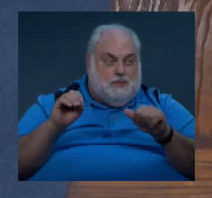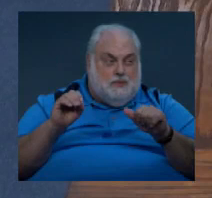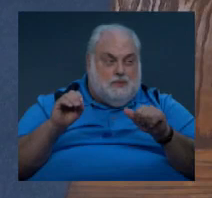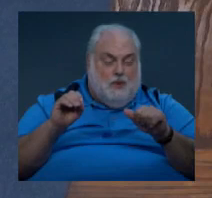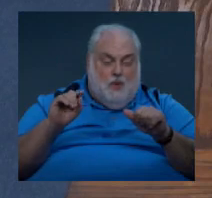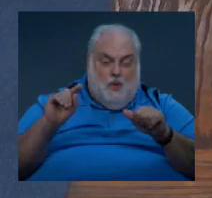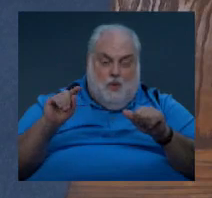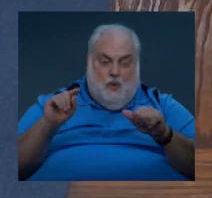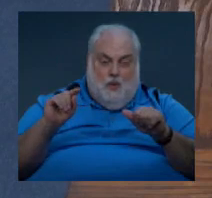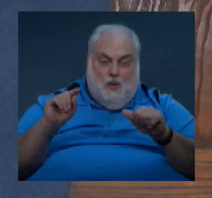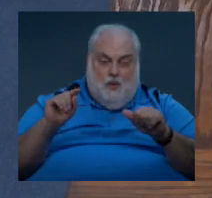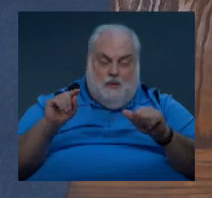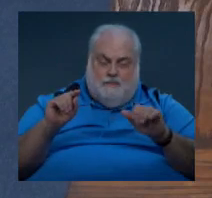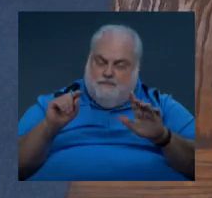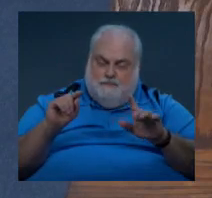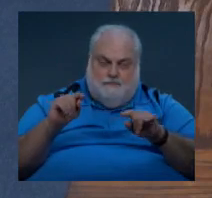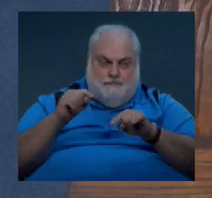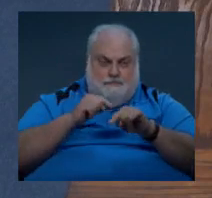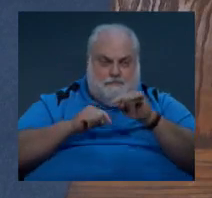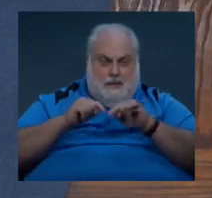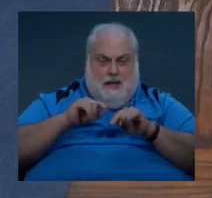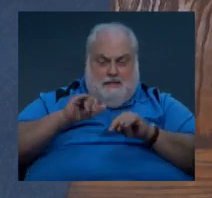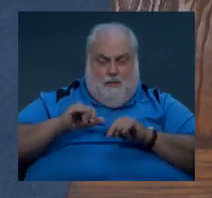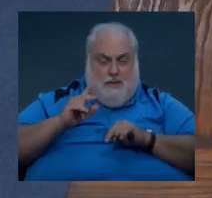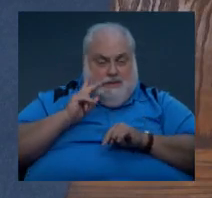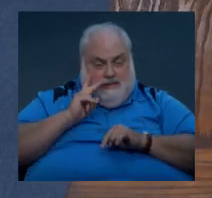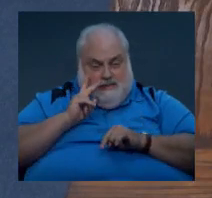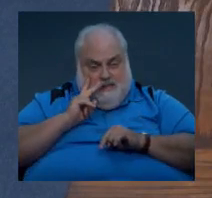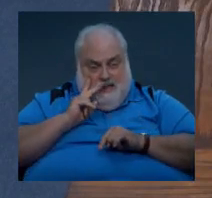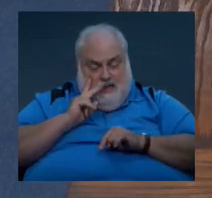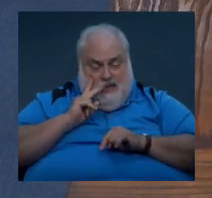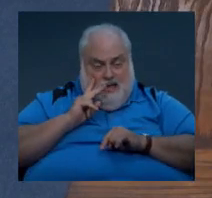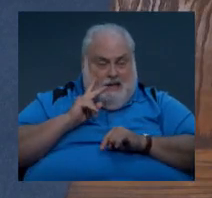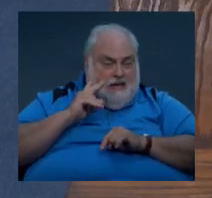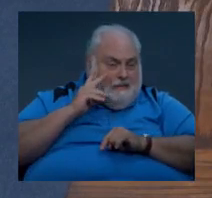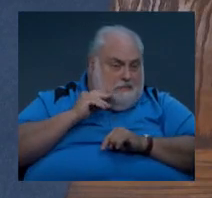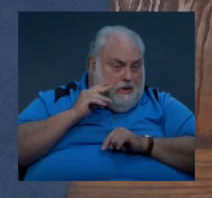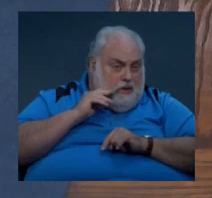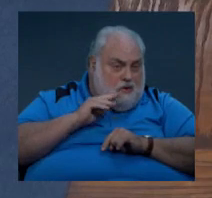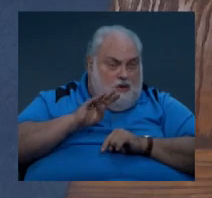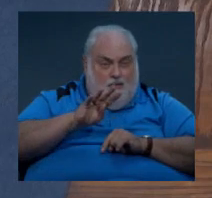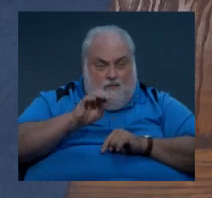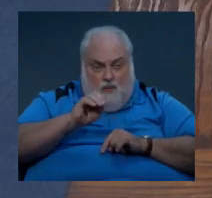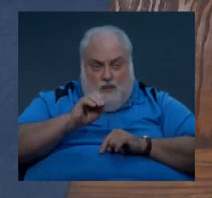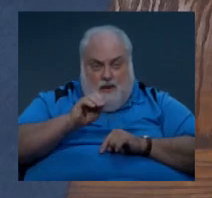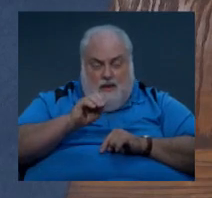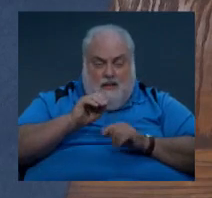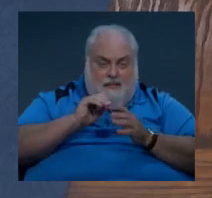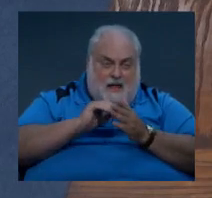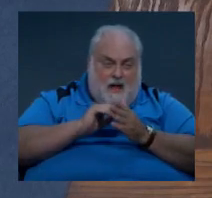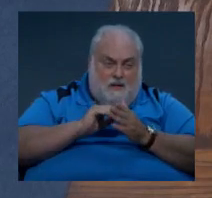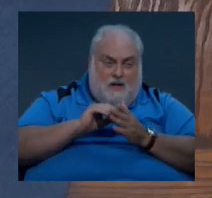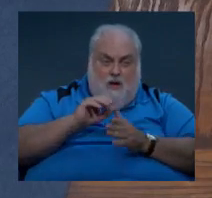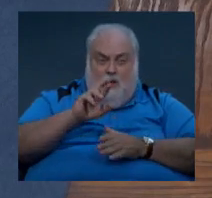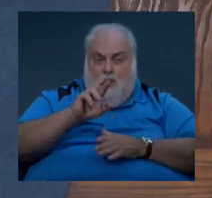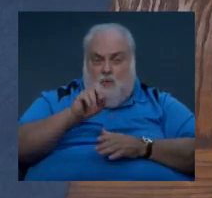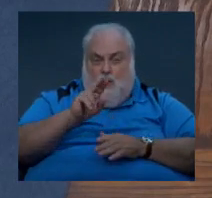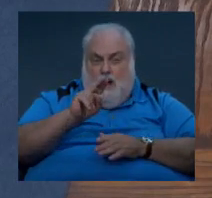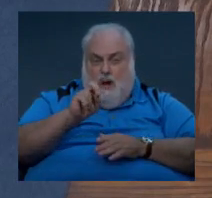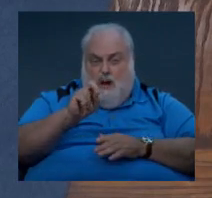that we only experience a little over 40,000 rounds of golf, and that the 4 courses,